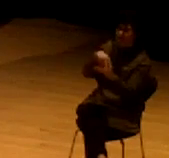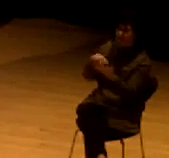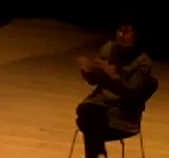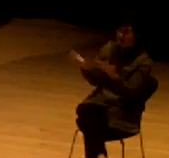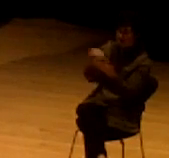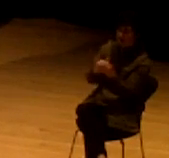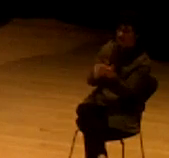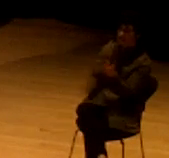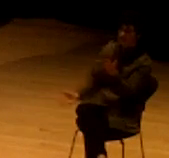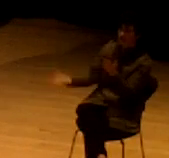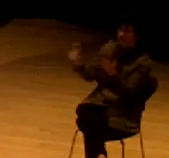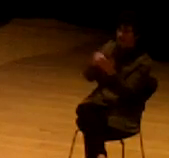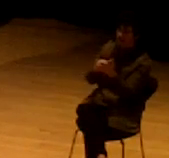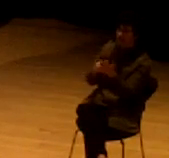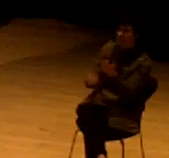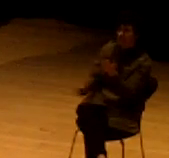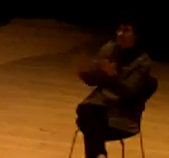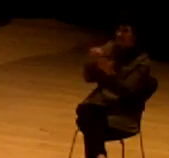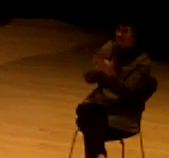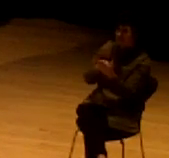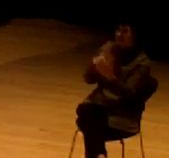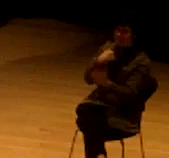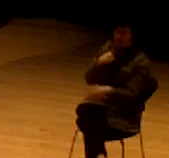couldn't rely on the fact your body